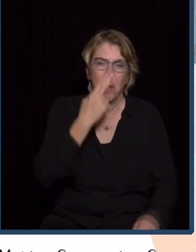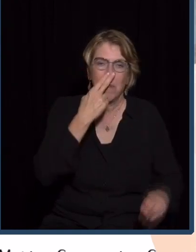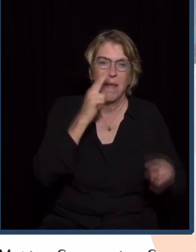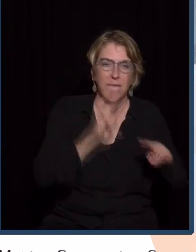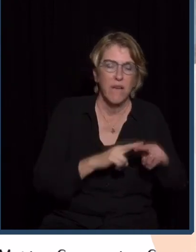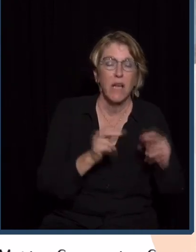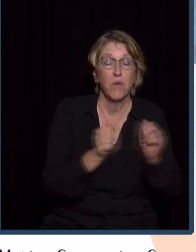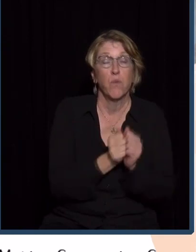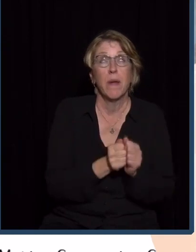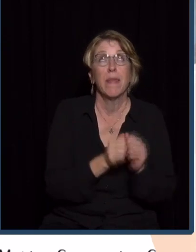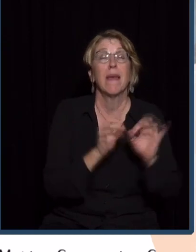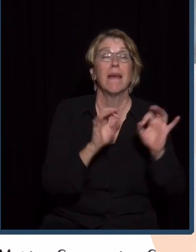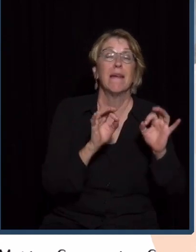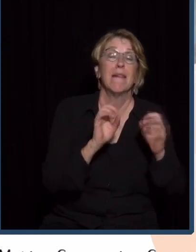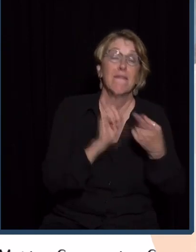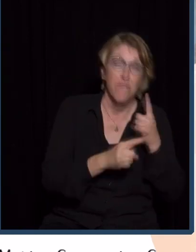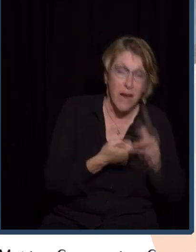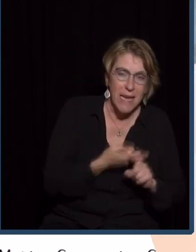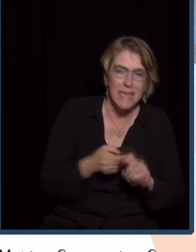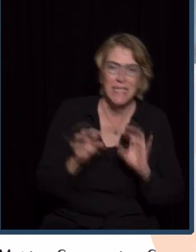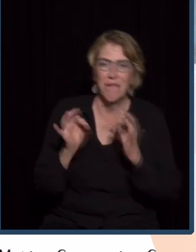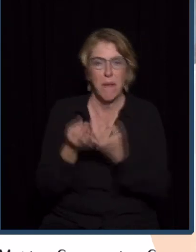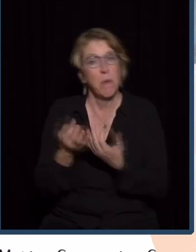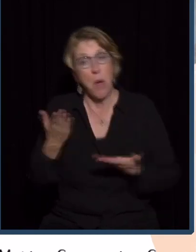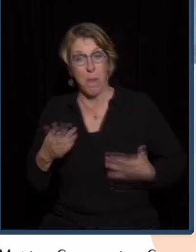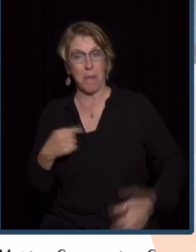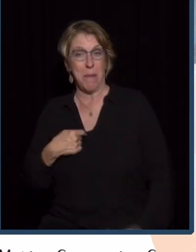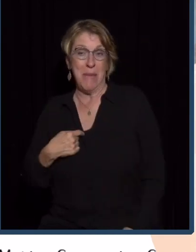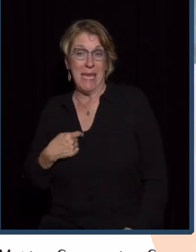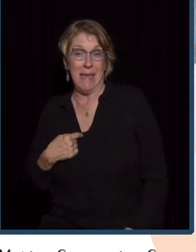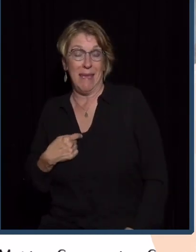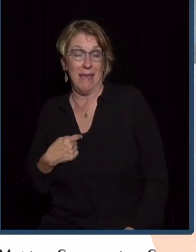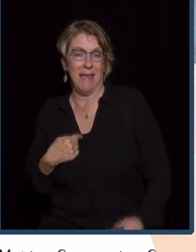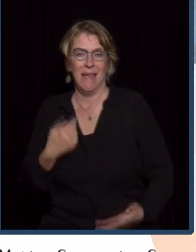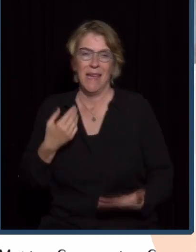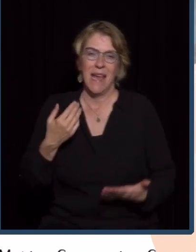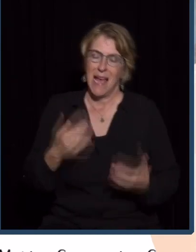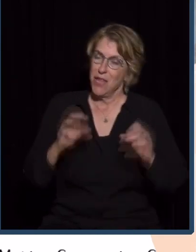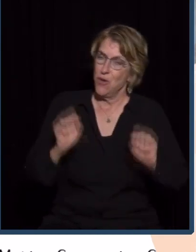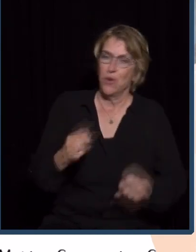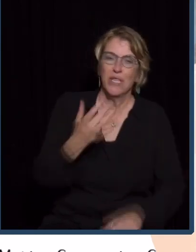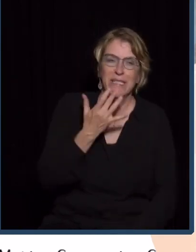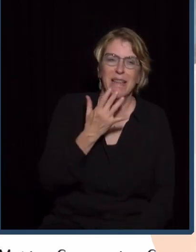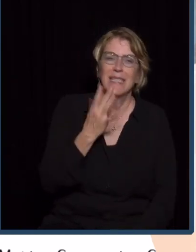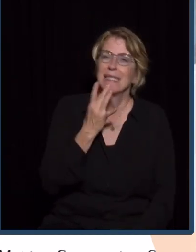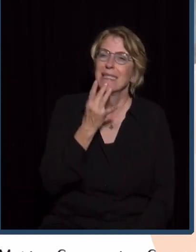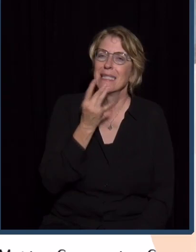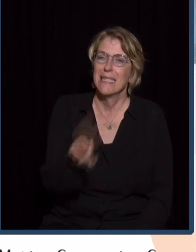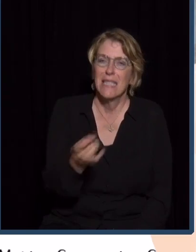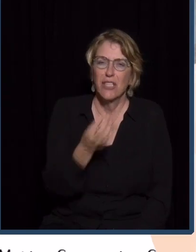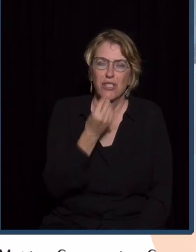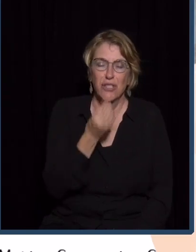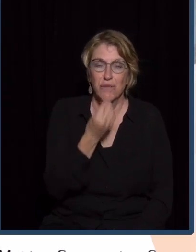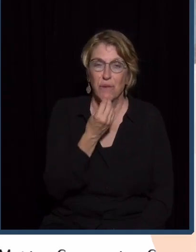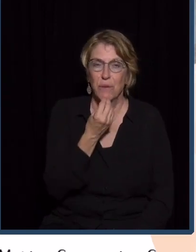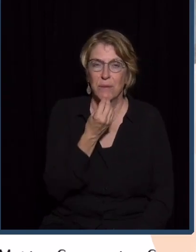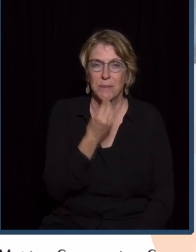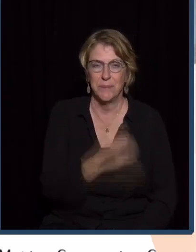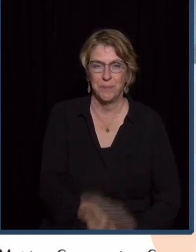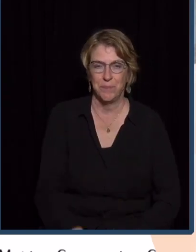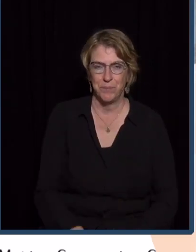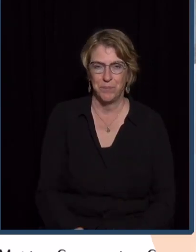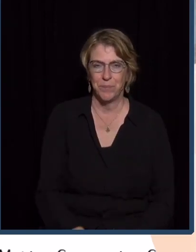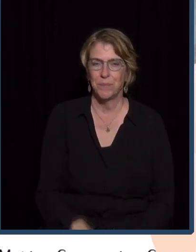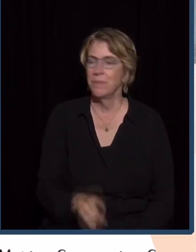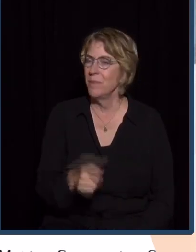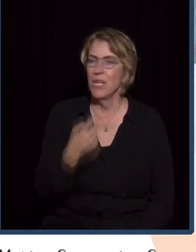me. Many of you have gotten to taste the delicious food. I saw some of you in the chat before I hopped on stage here. We're talking about how you